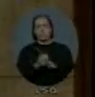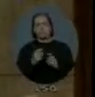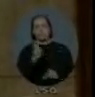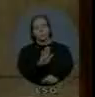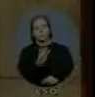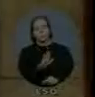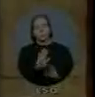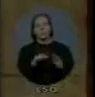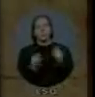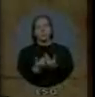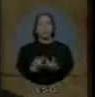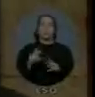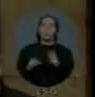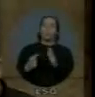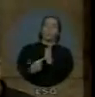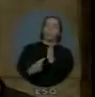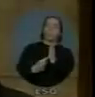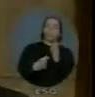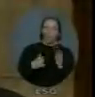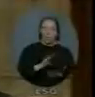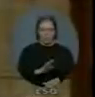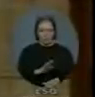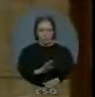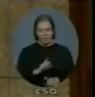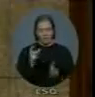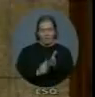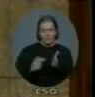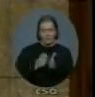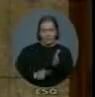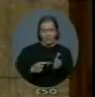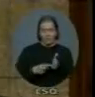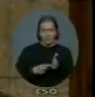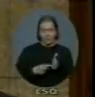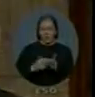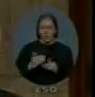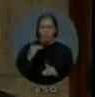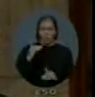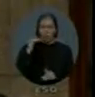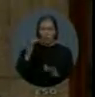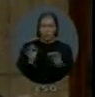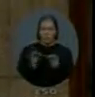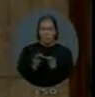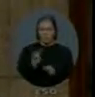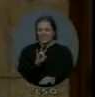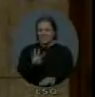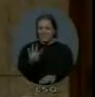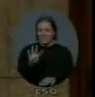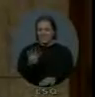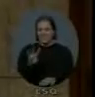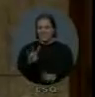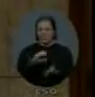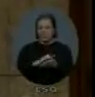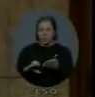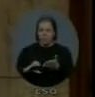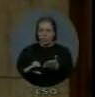$1,700 bill for 2 days of joyriding in a limousine. August 06, $740 for a limo trip around Toronto with